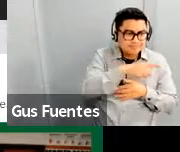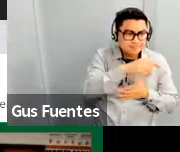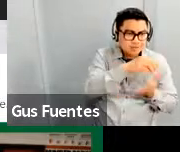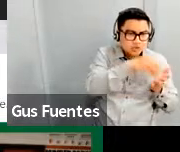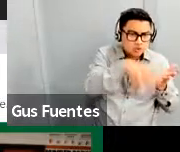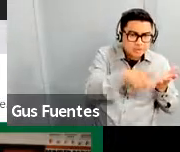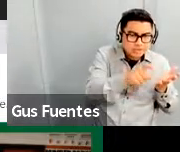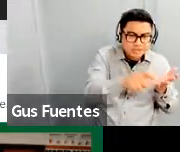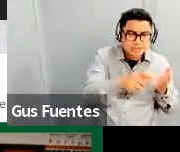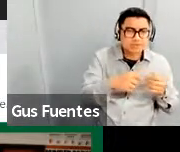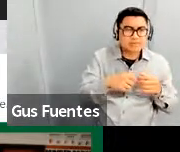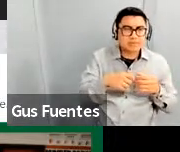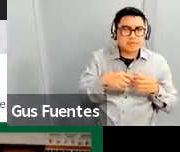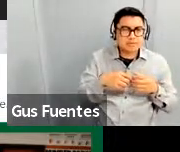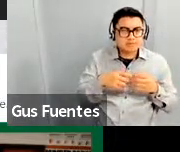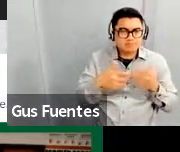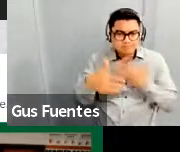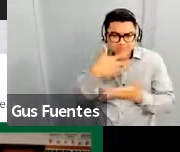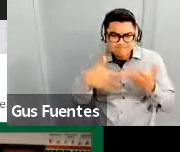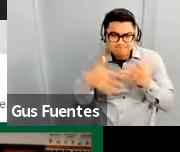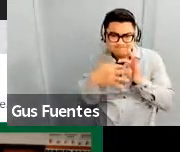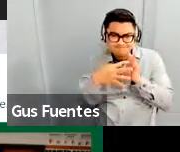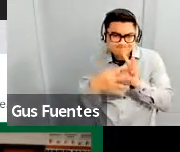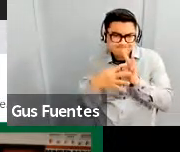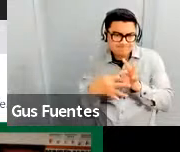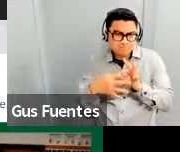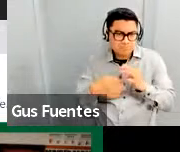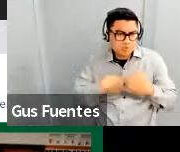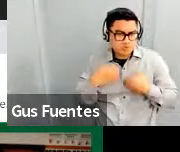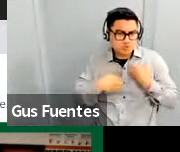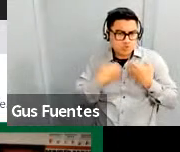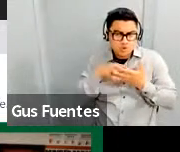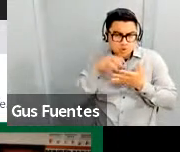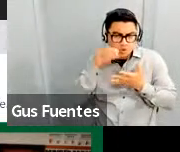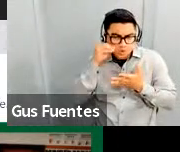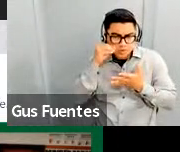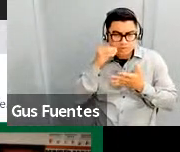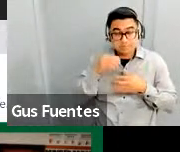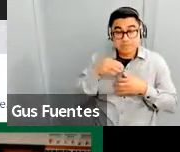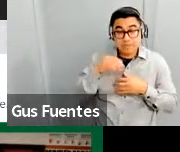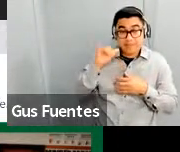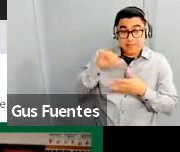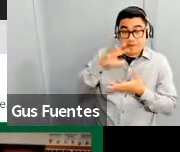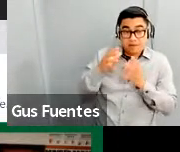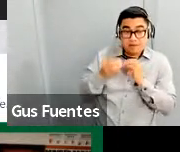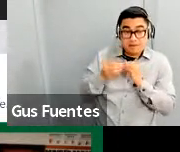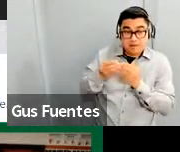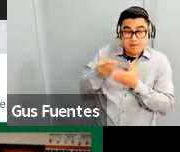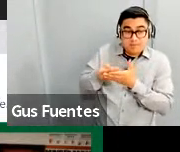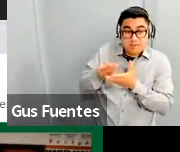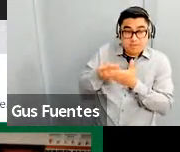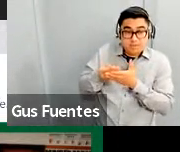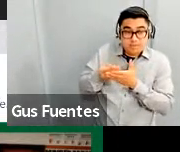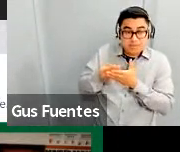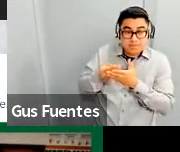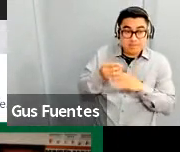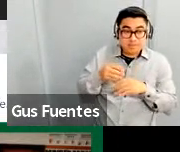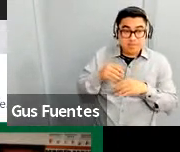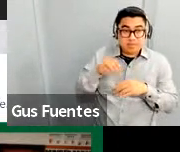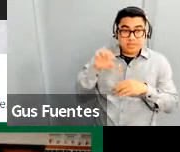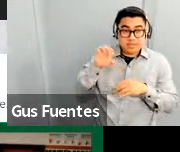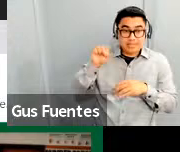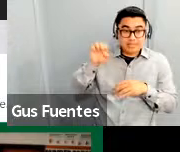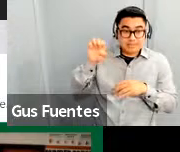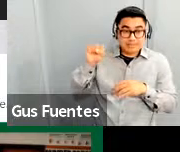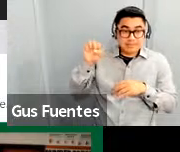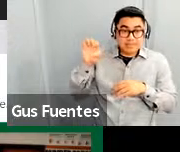to support social and emotional learning. Now, this group of funds, the in-person instruction grant and the expanded learning opportunity grant